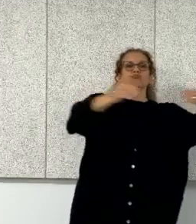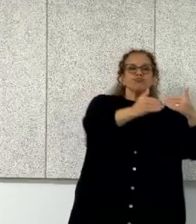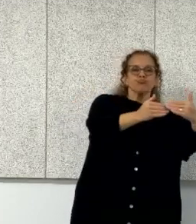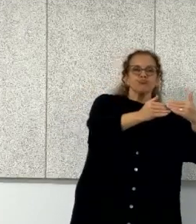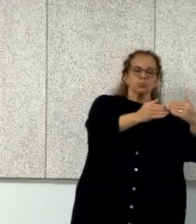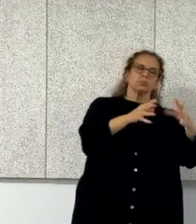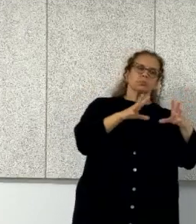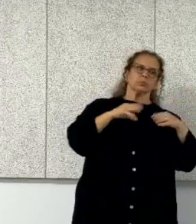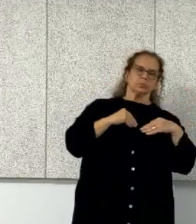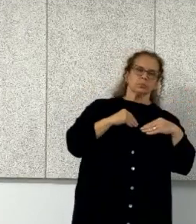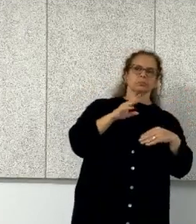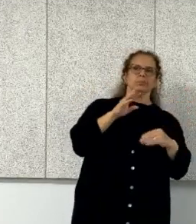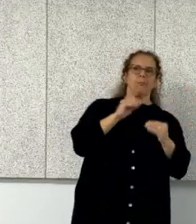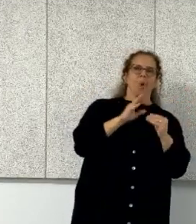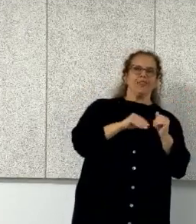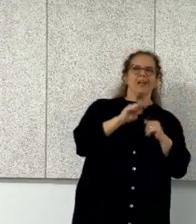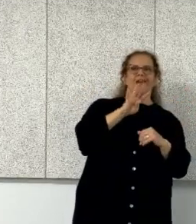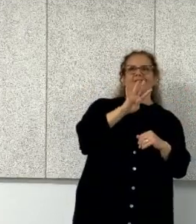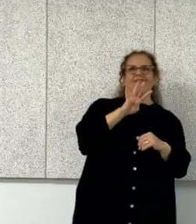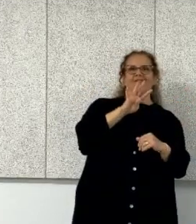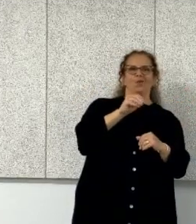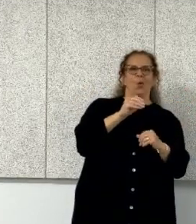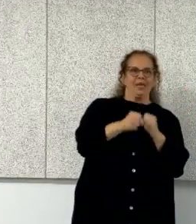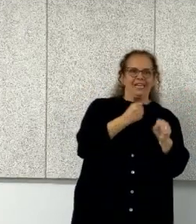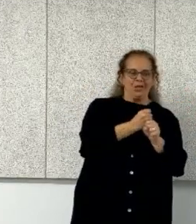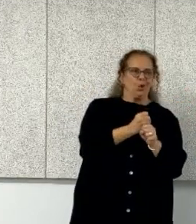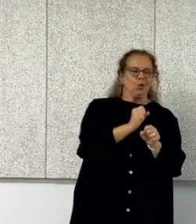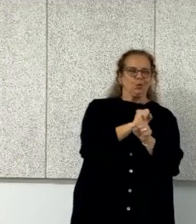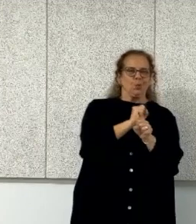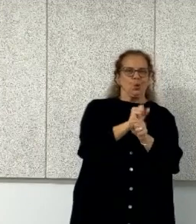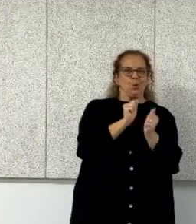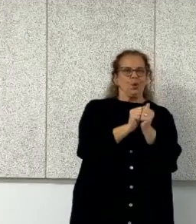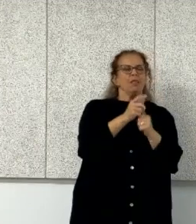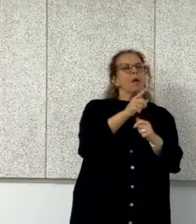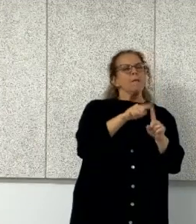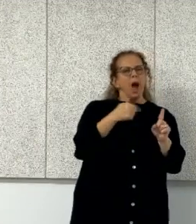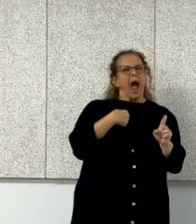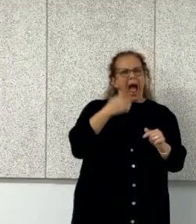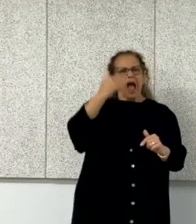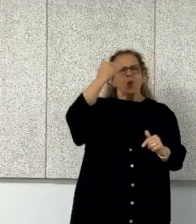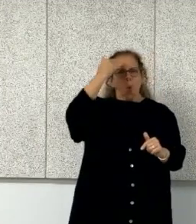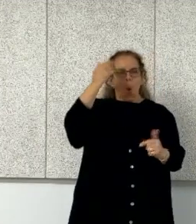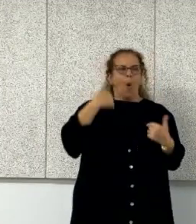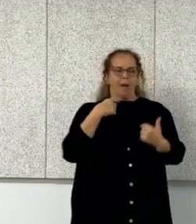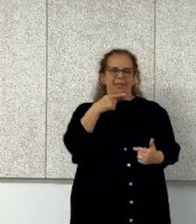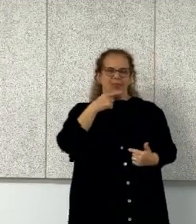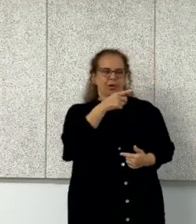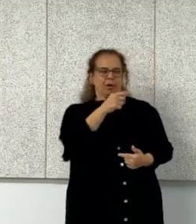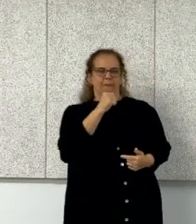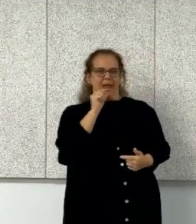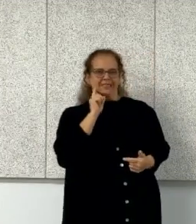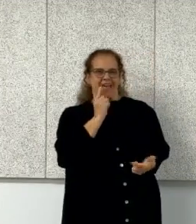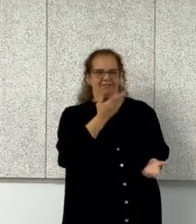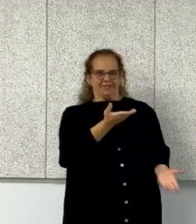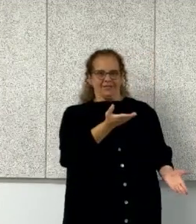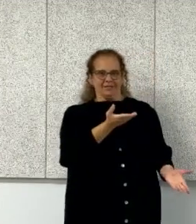40 something years of working in the field, but I know I'm different, and I know I will never have the experience of being a deaf person. So it's